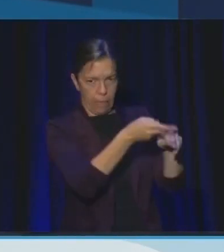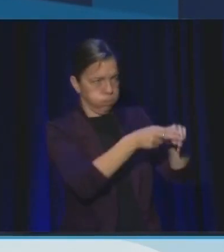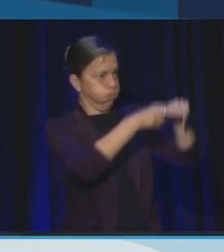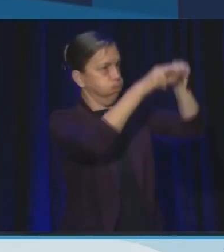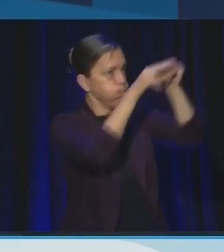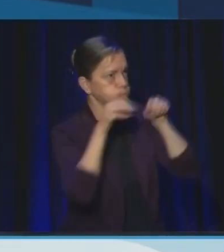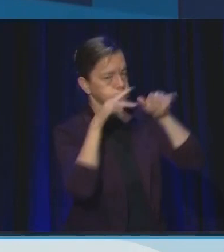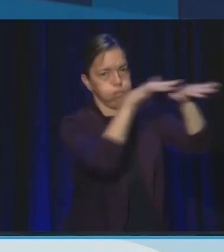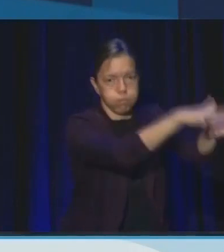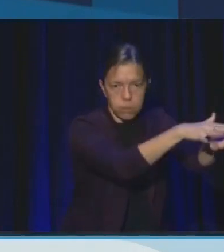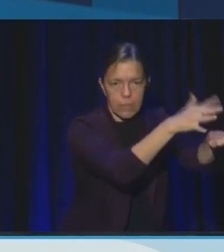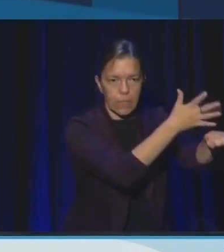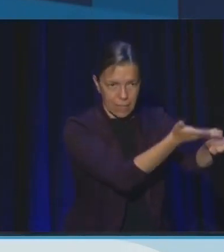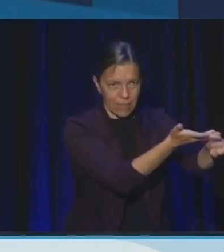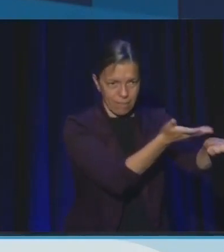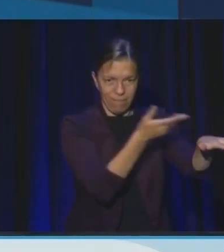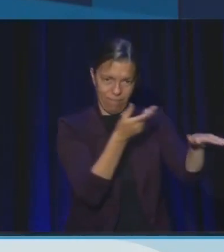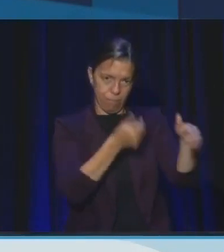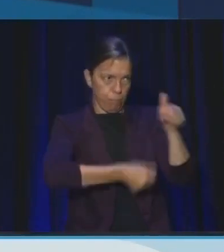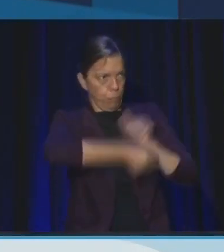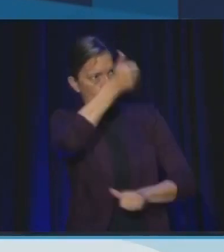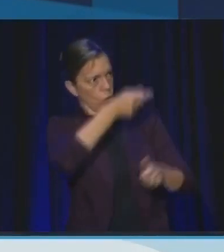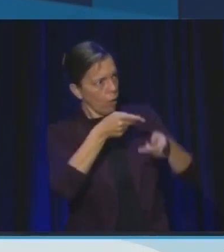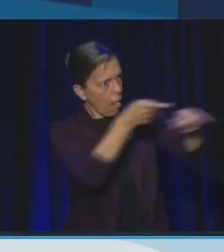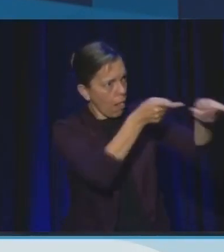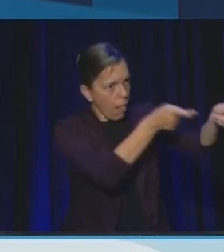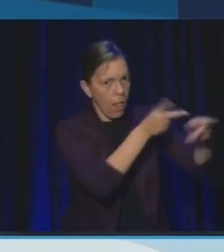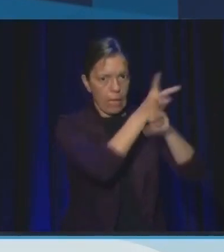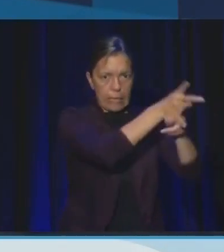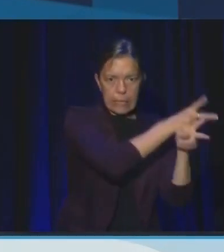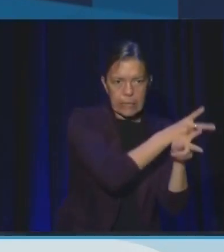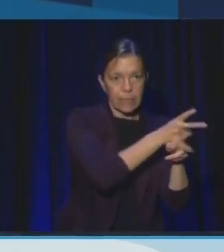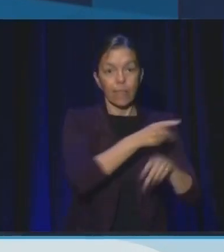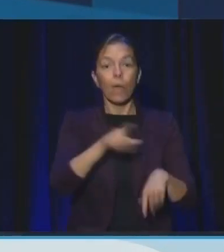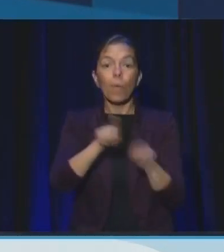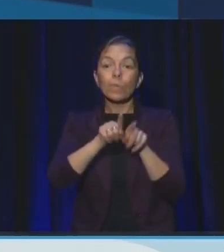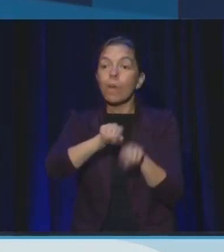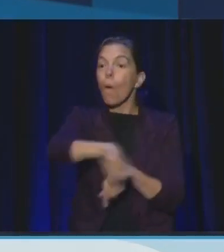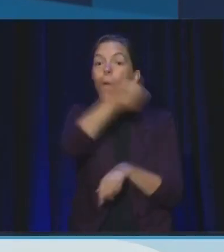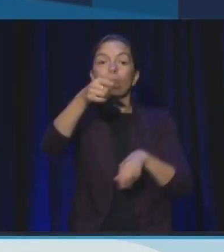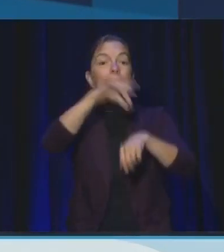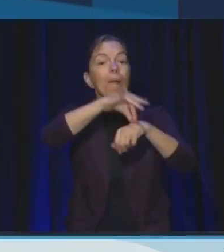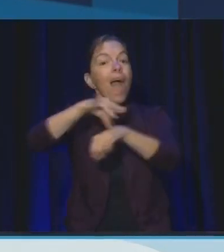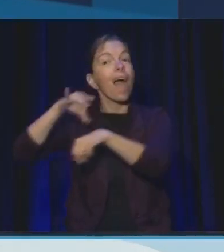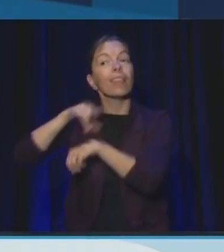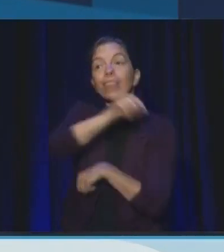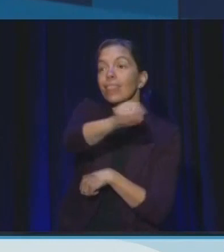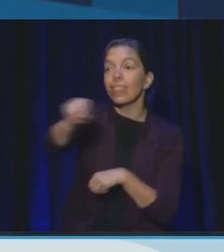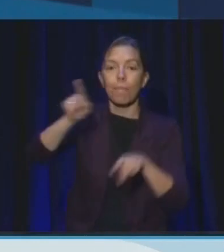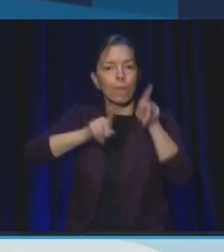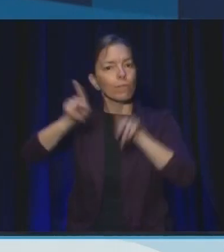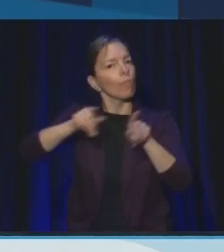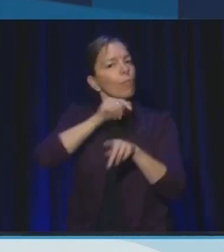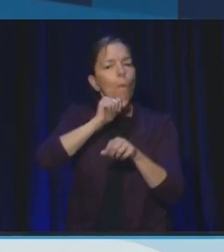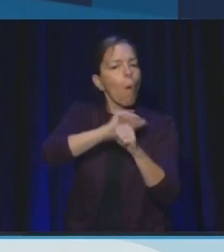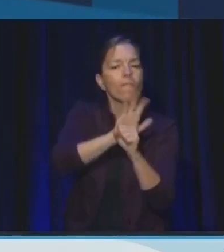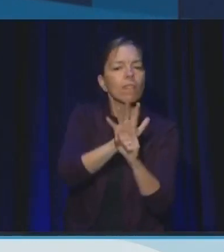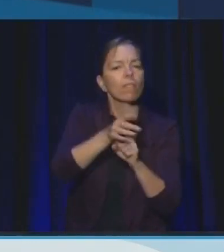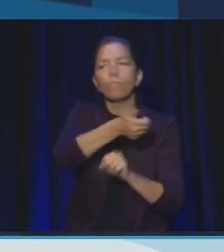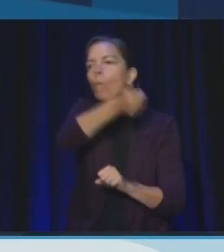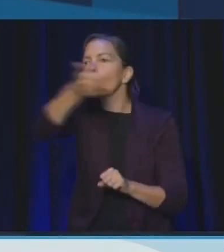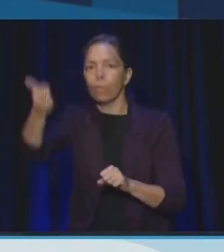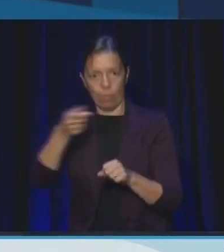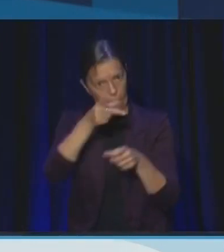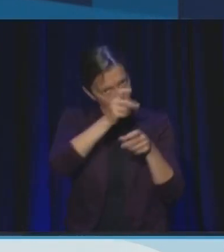patients who have other diseases, but there, just to add the